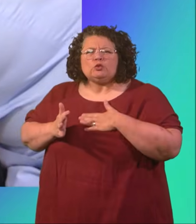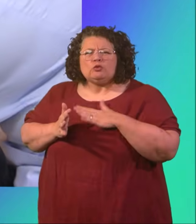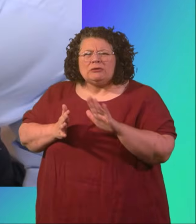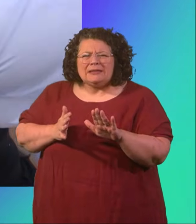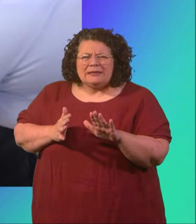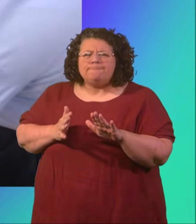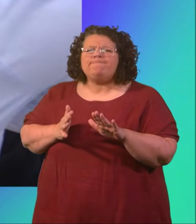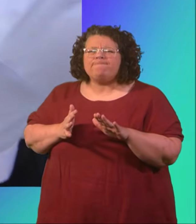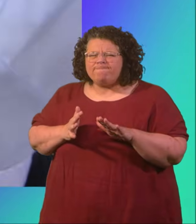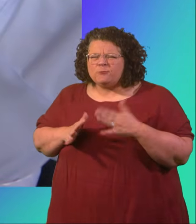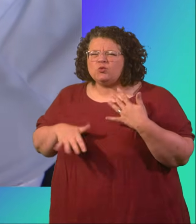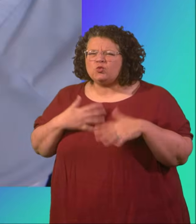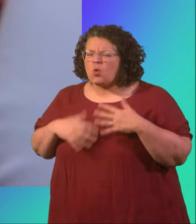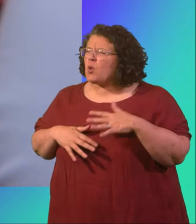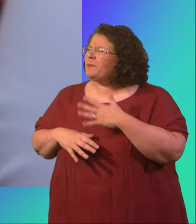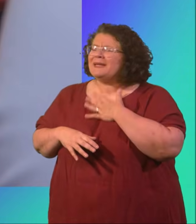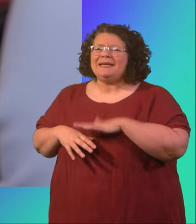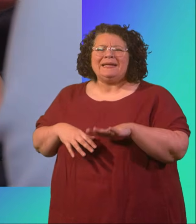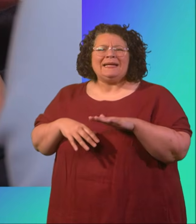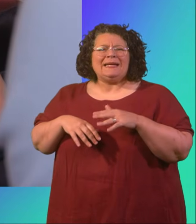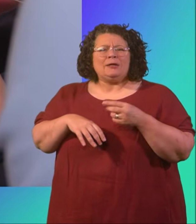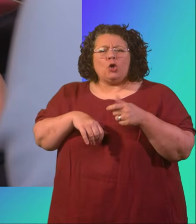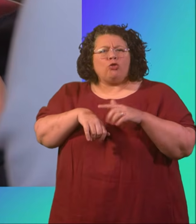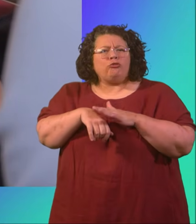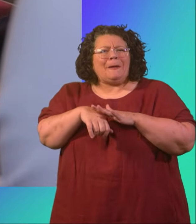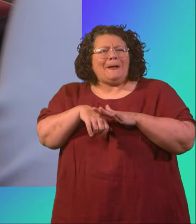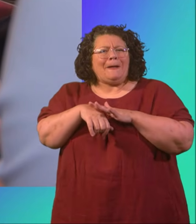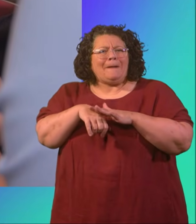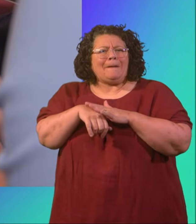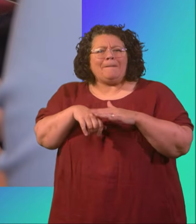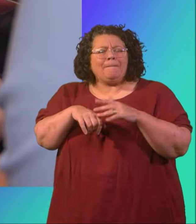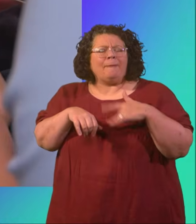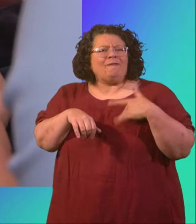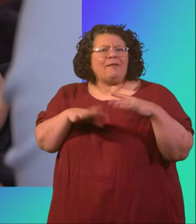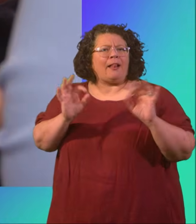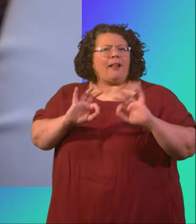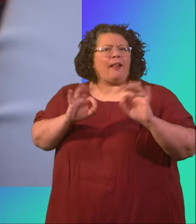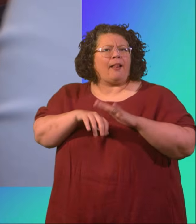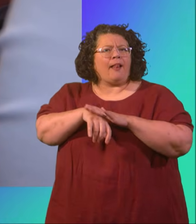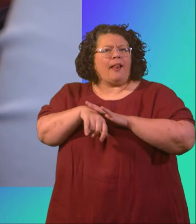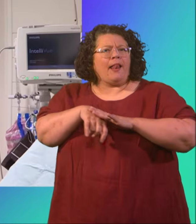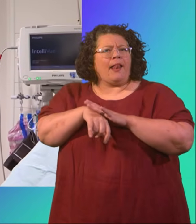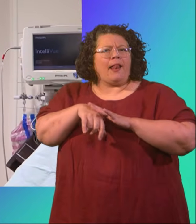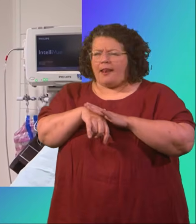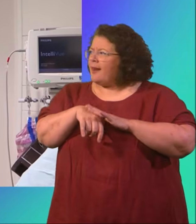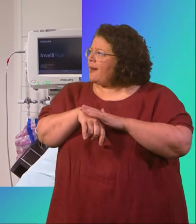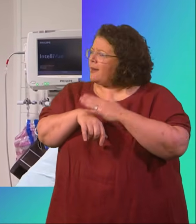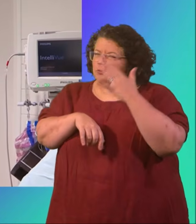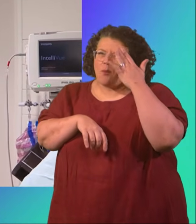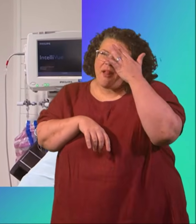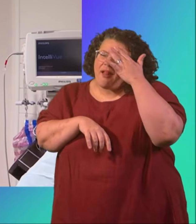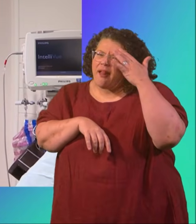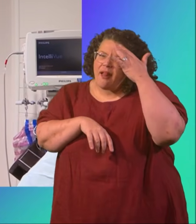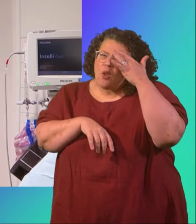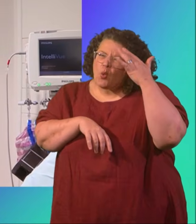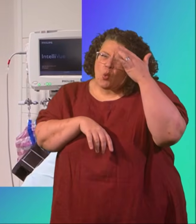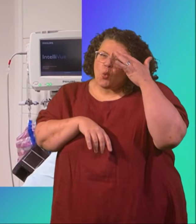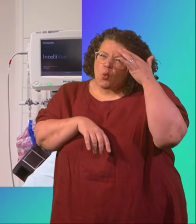sore, so he'll need some anaesthetic cream to numb the area before our doctor can get to work. Does it hurt?